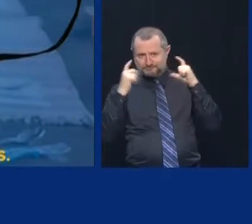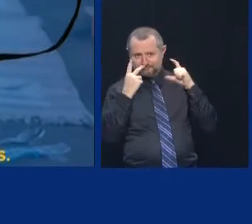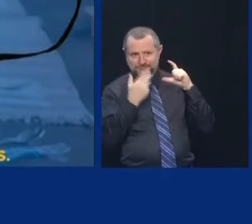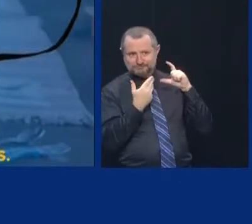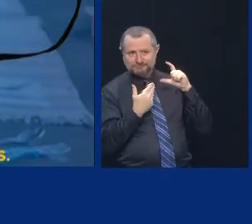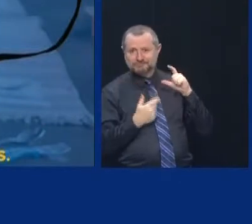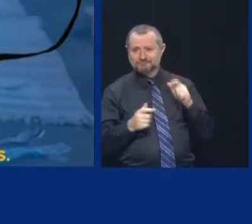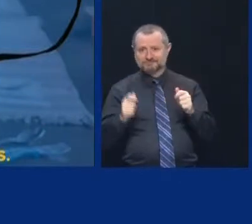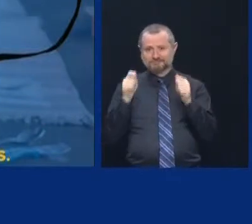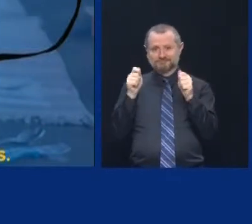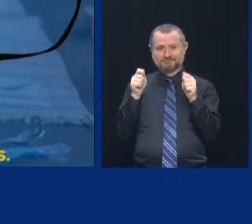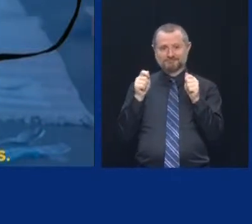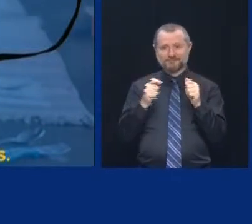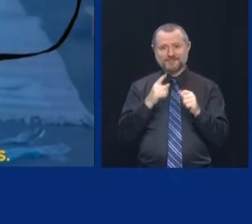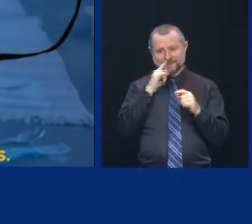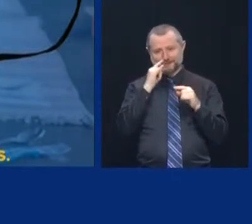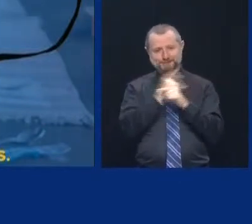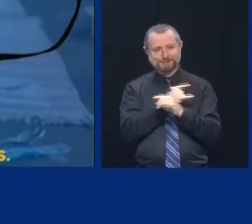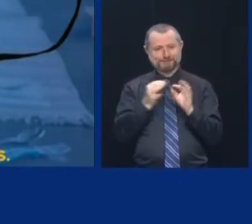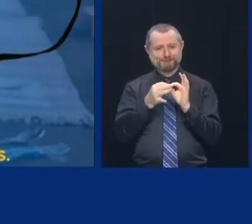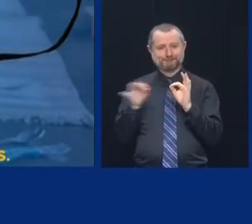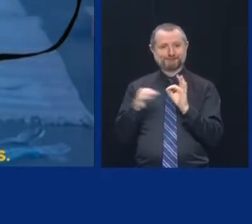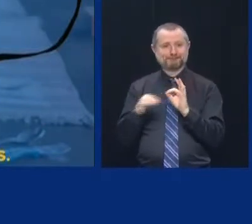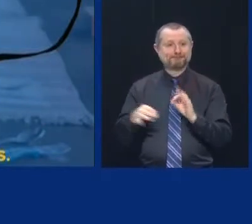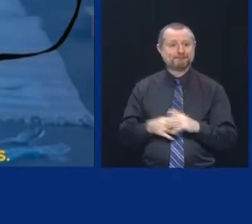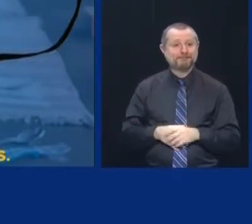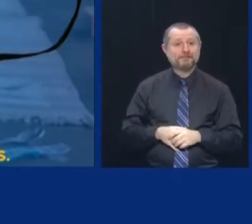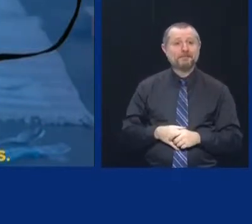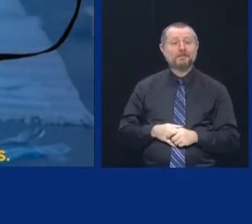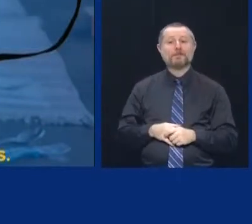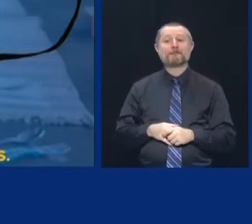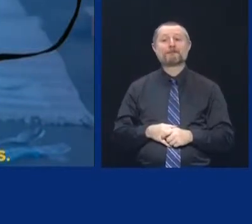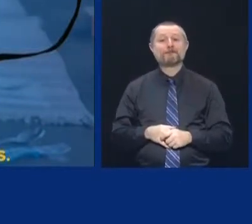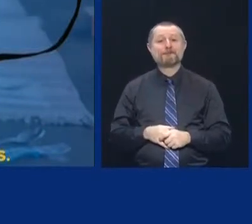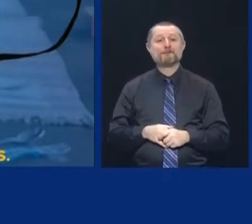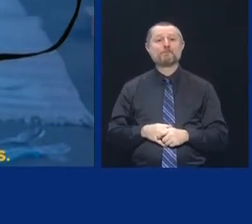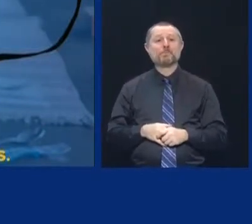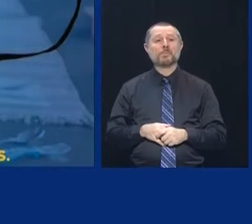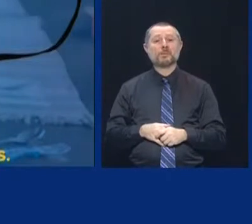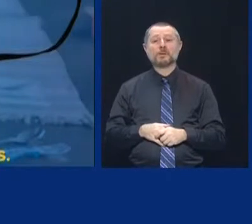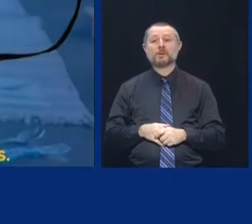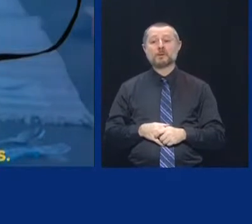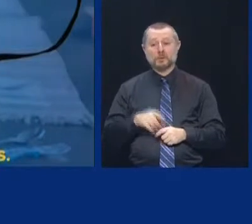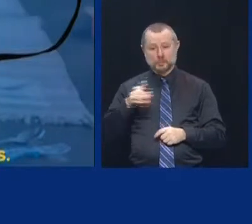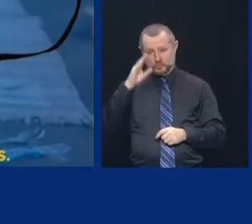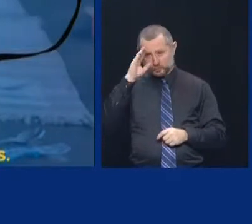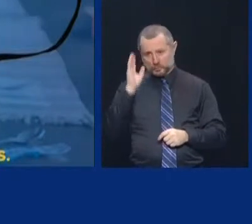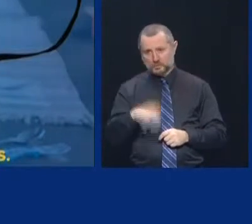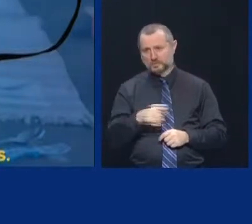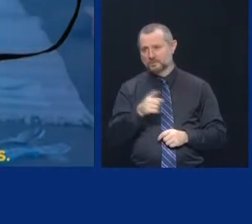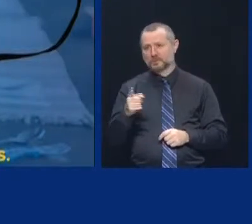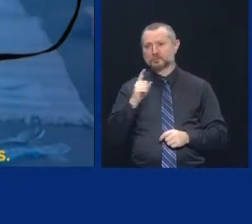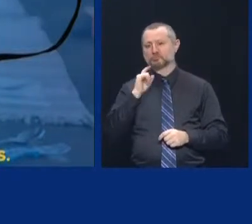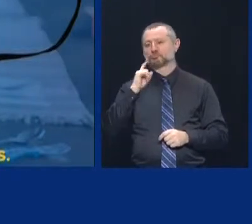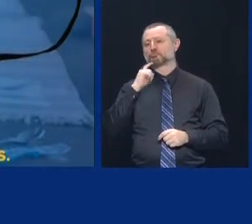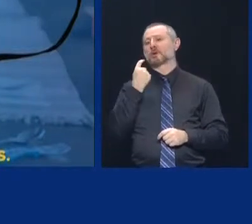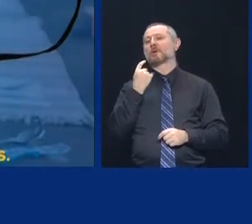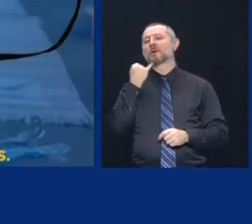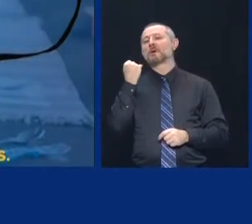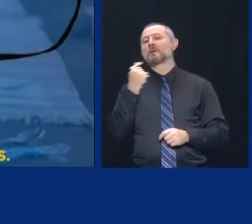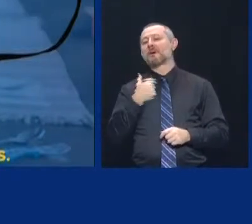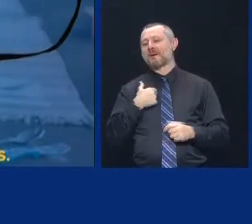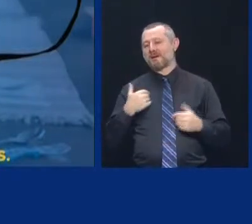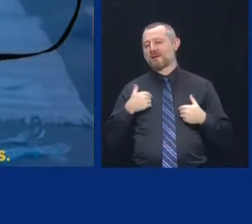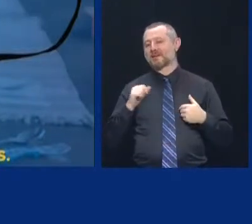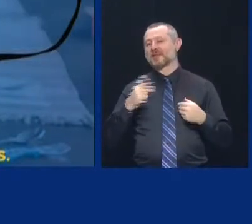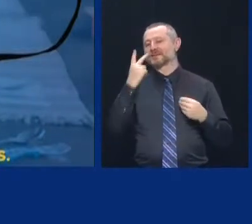pithy fashion statement mask that I know you are all jealous of. I can see it on your face.